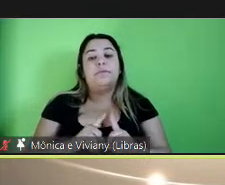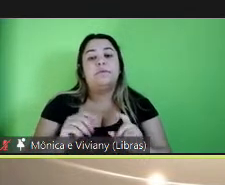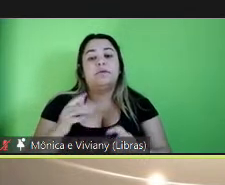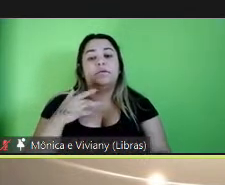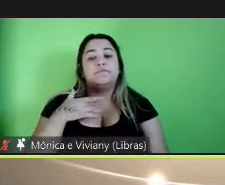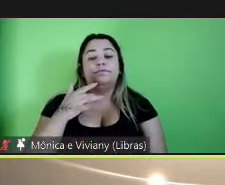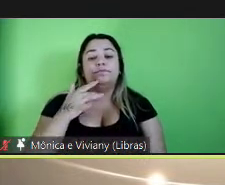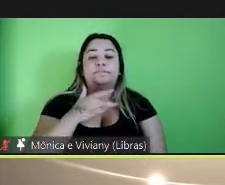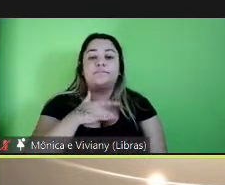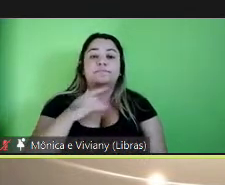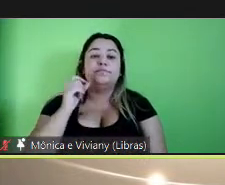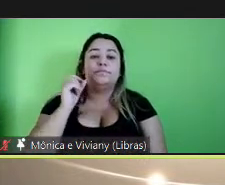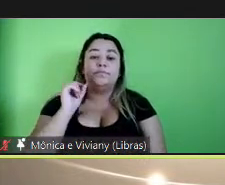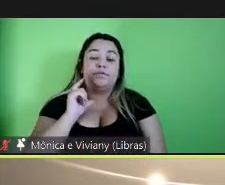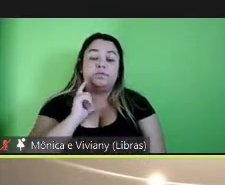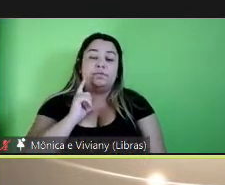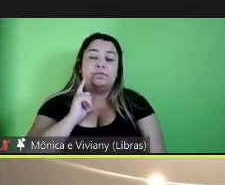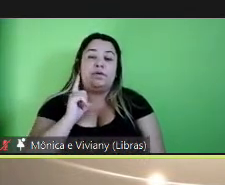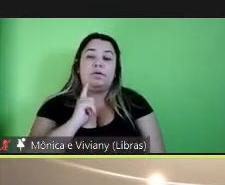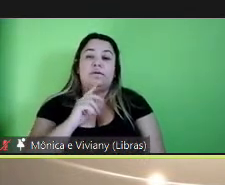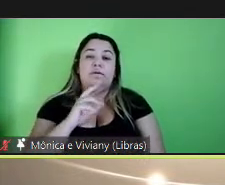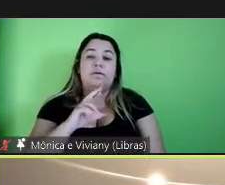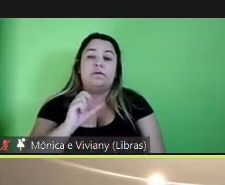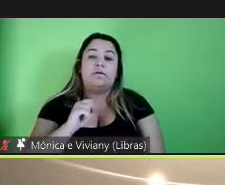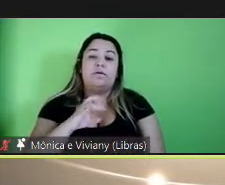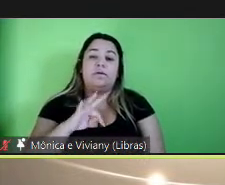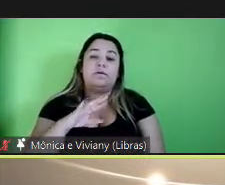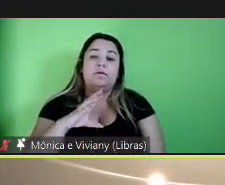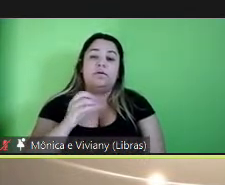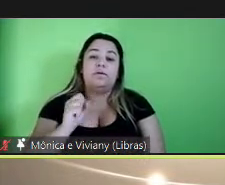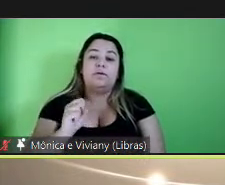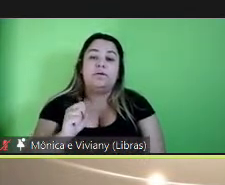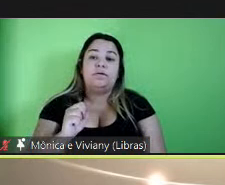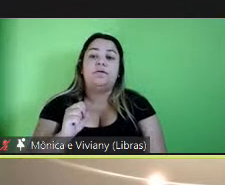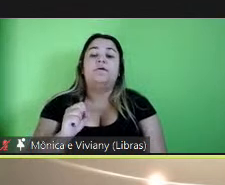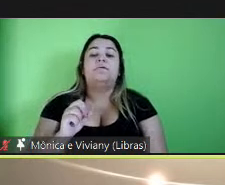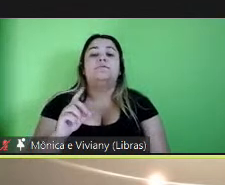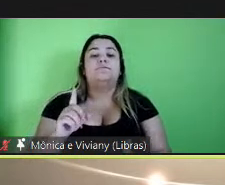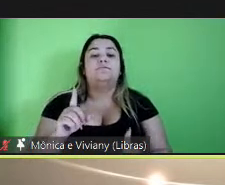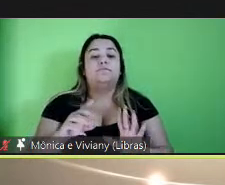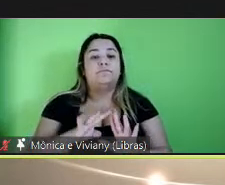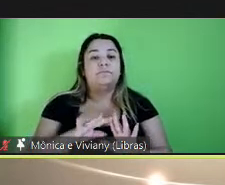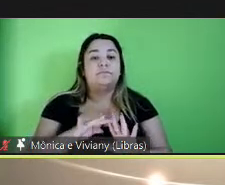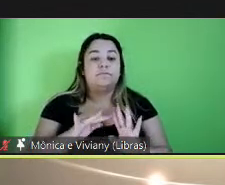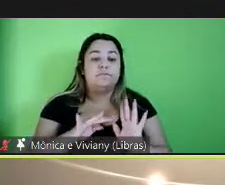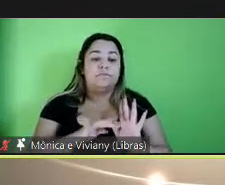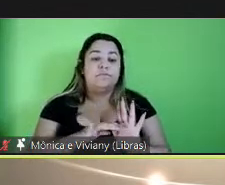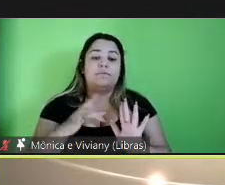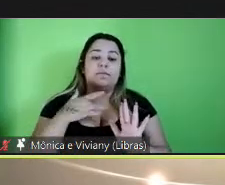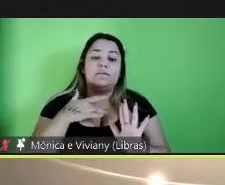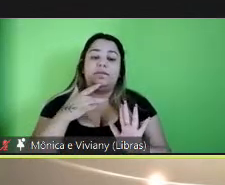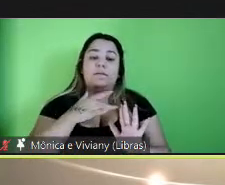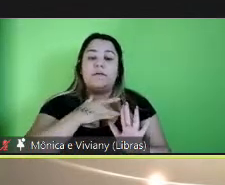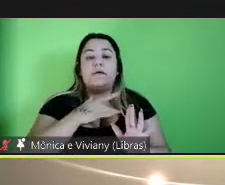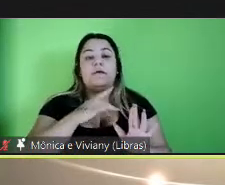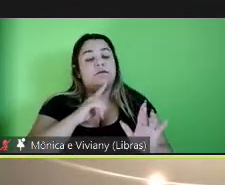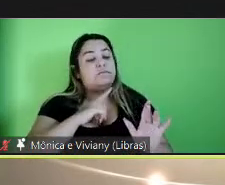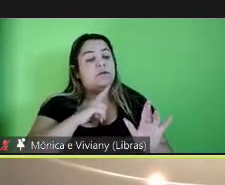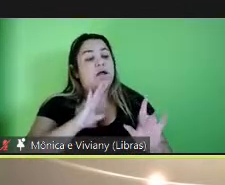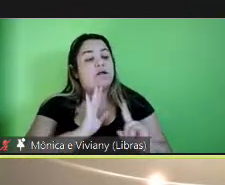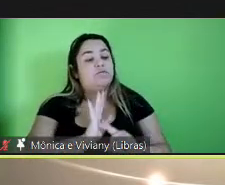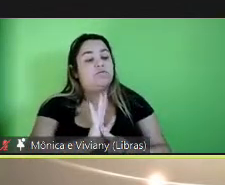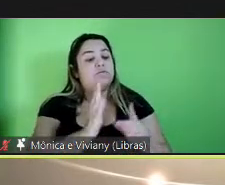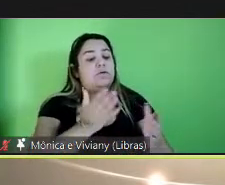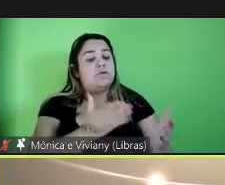new hot food takeaways. And we were really able to use this approach to tackle health head on rather than just kind of the